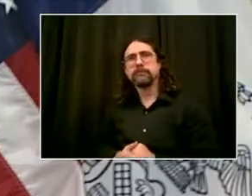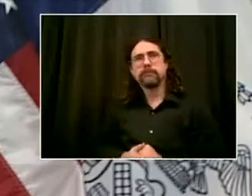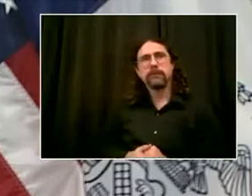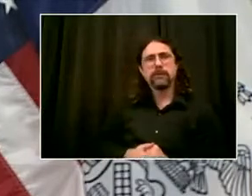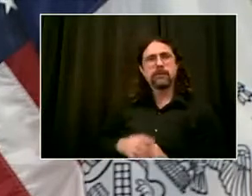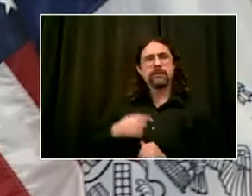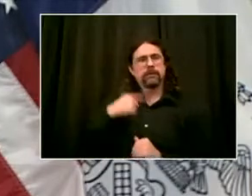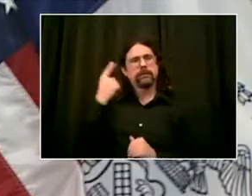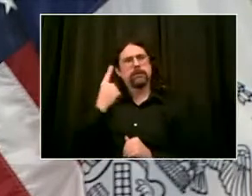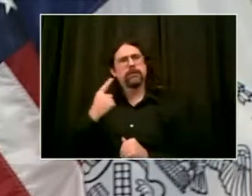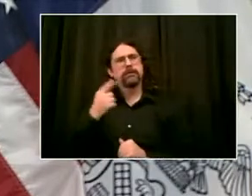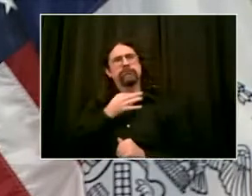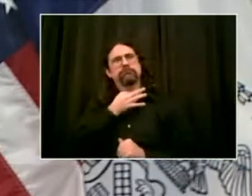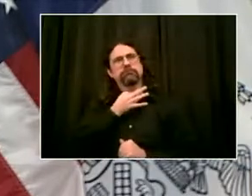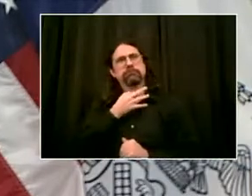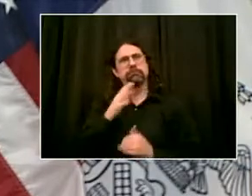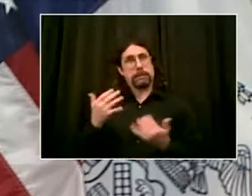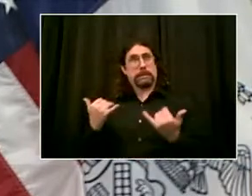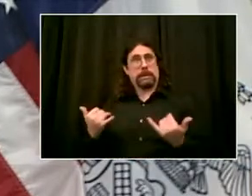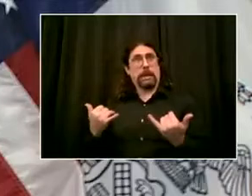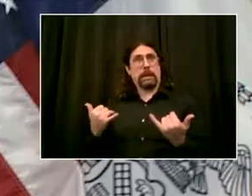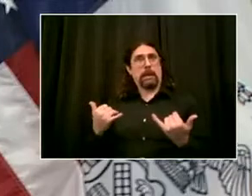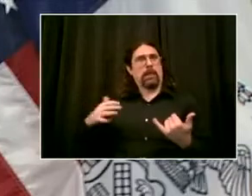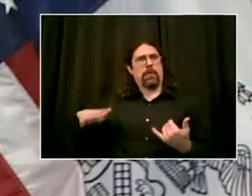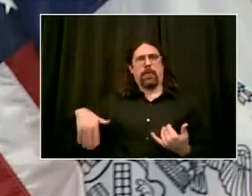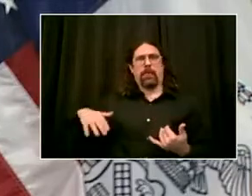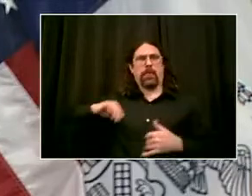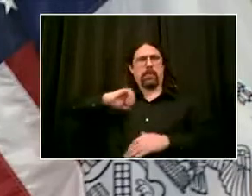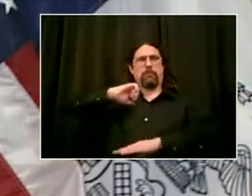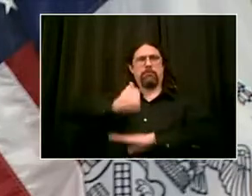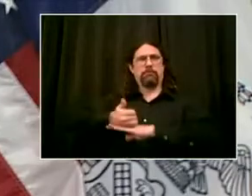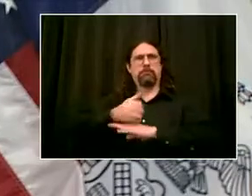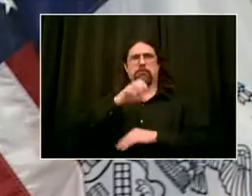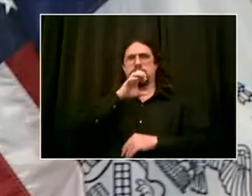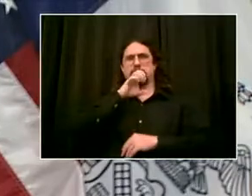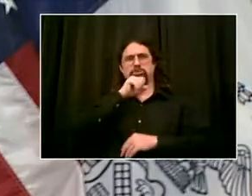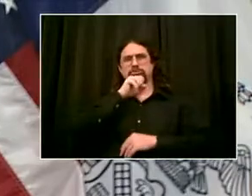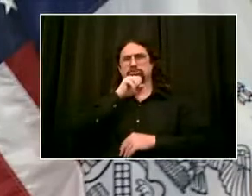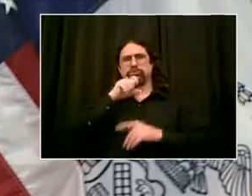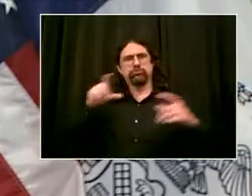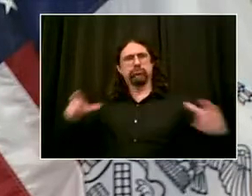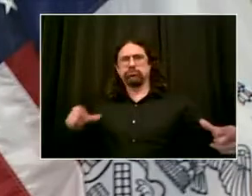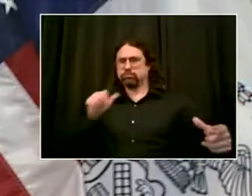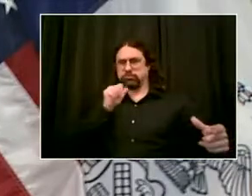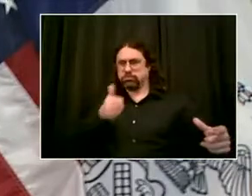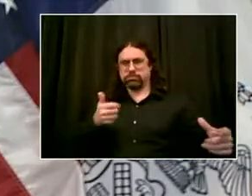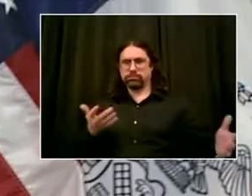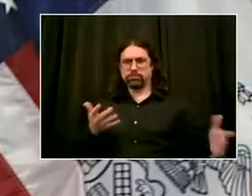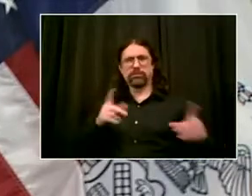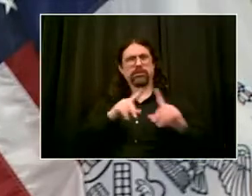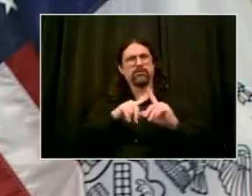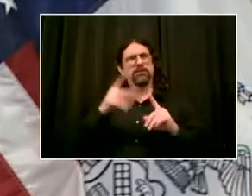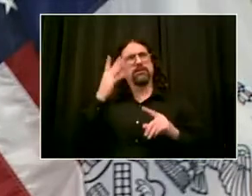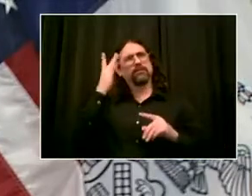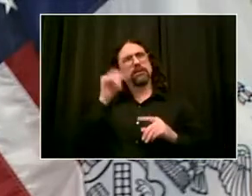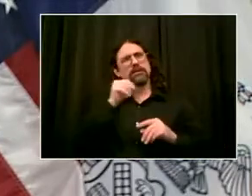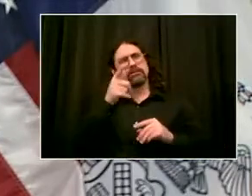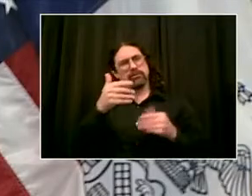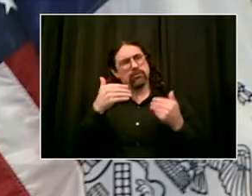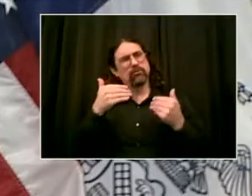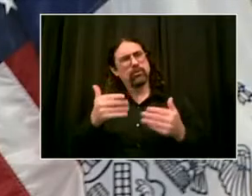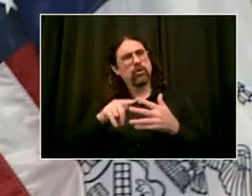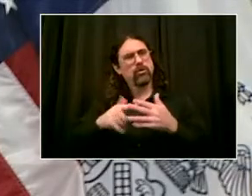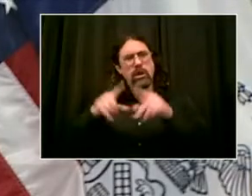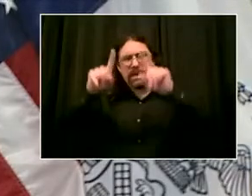you're you're not confused let me let me let me give you some positive reinforcement you are not confused these times we're living in are confusing